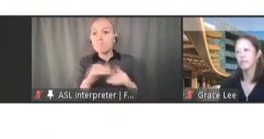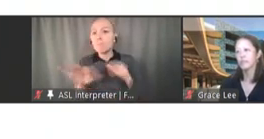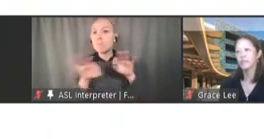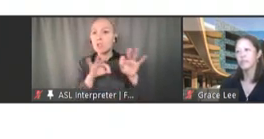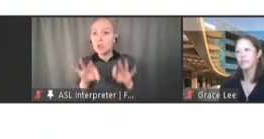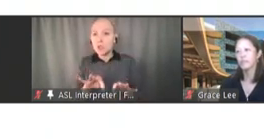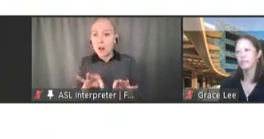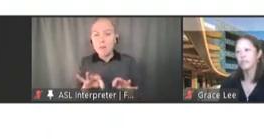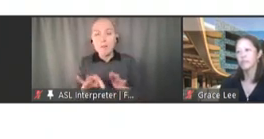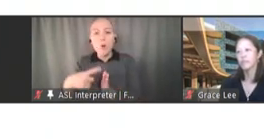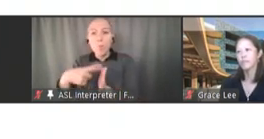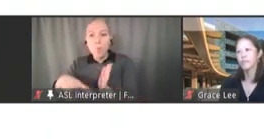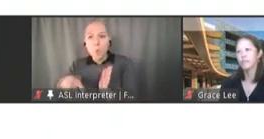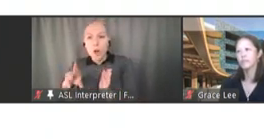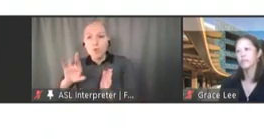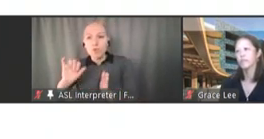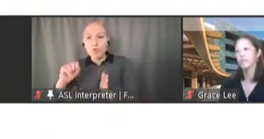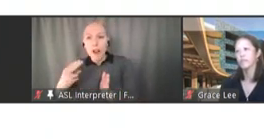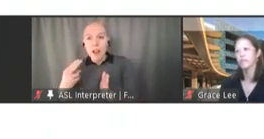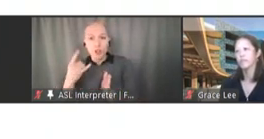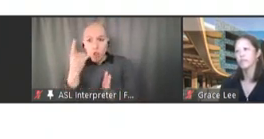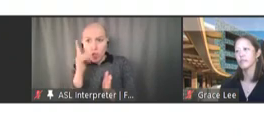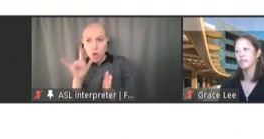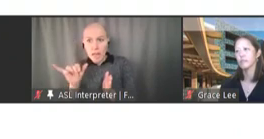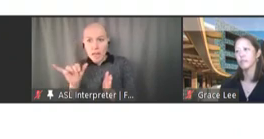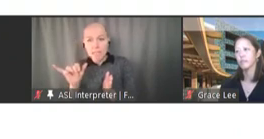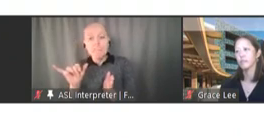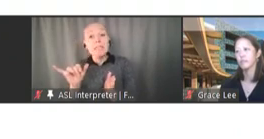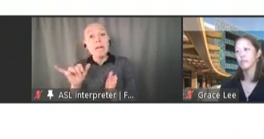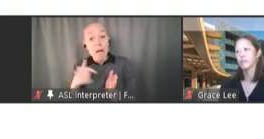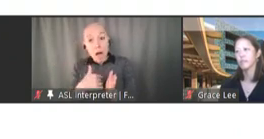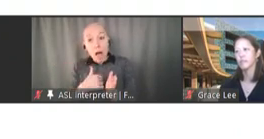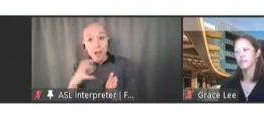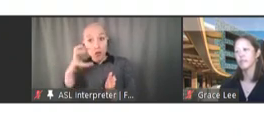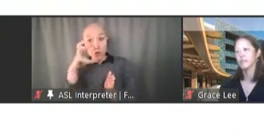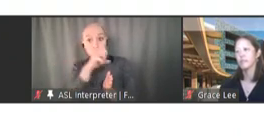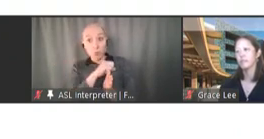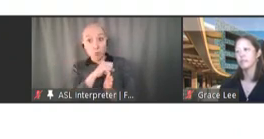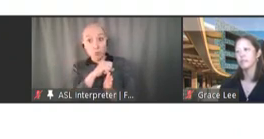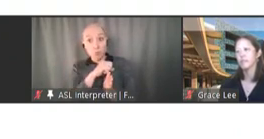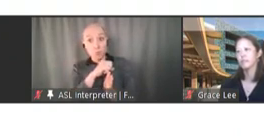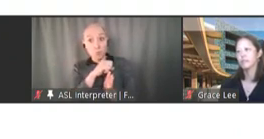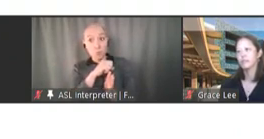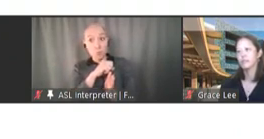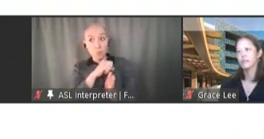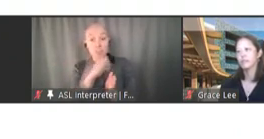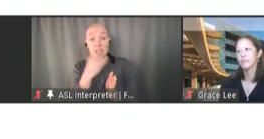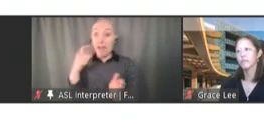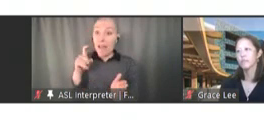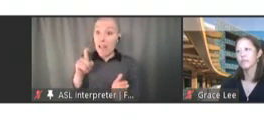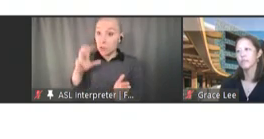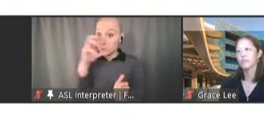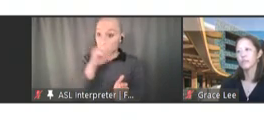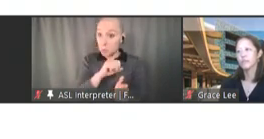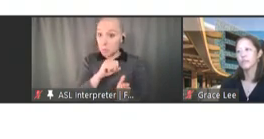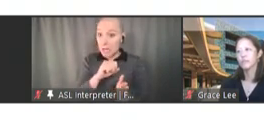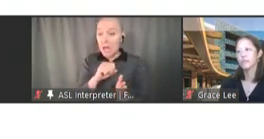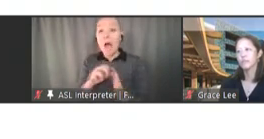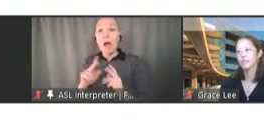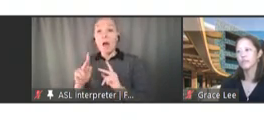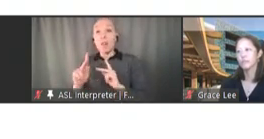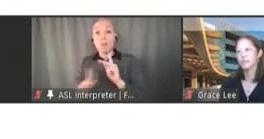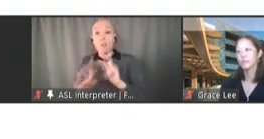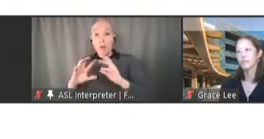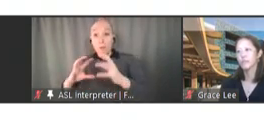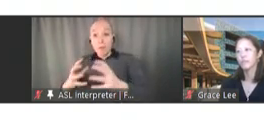rashes were. It's probably a pretty heterogeneous population, if I had to guess, without taking a deep dive into that data. Okay,